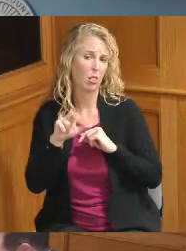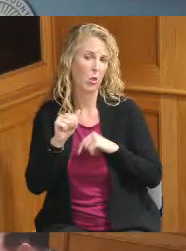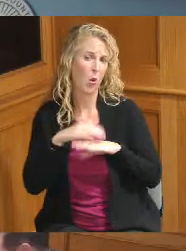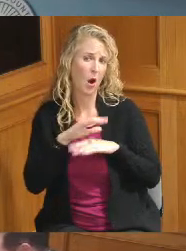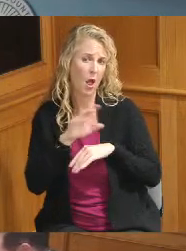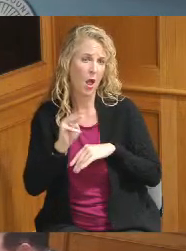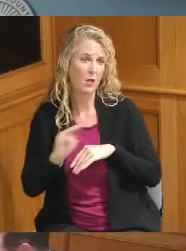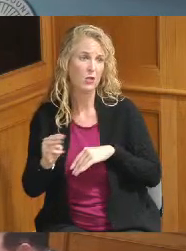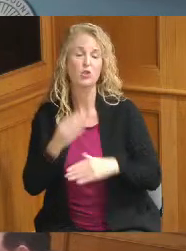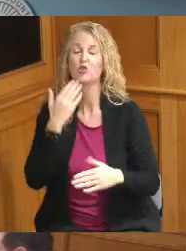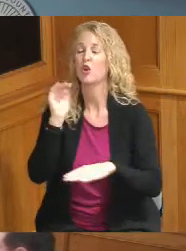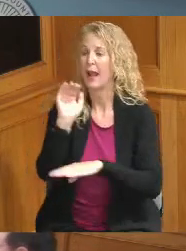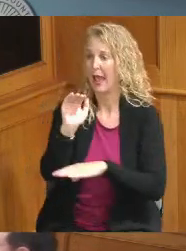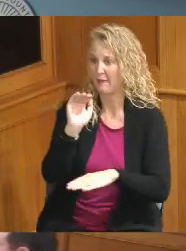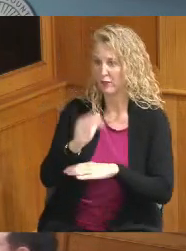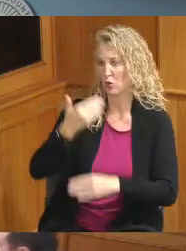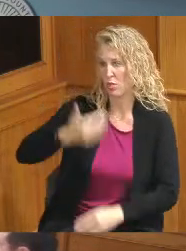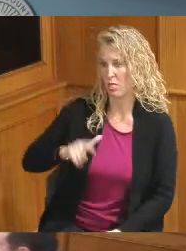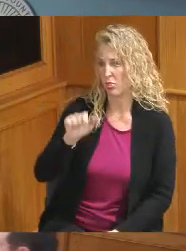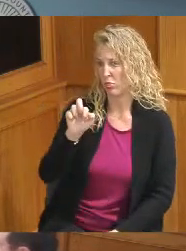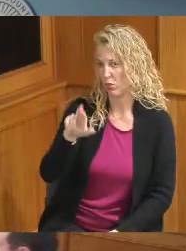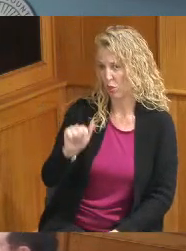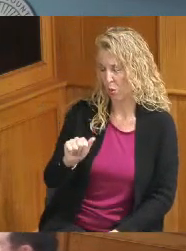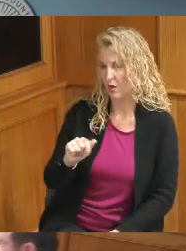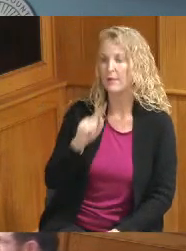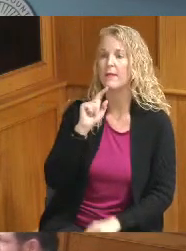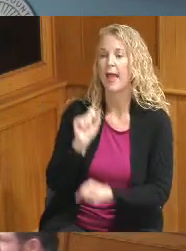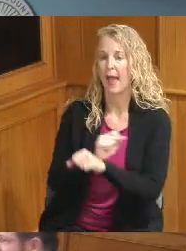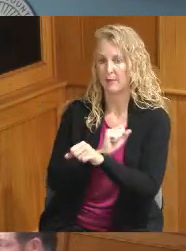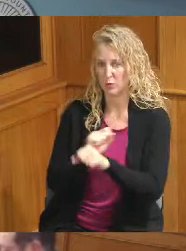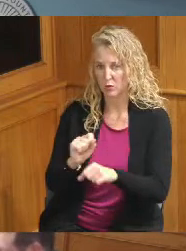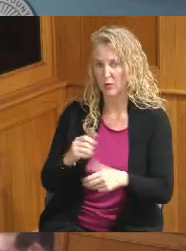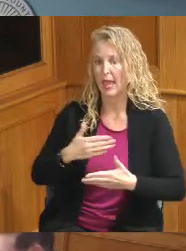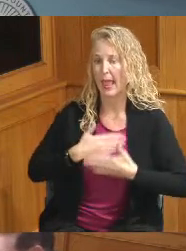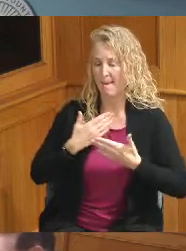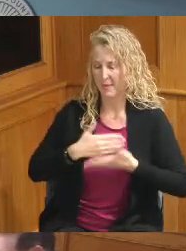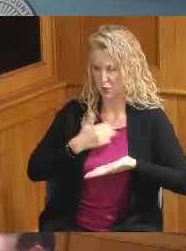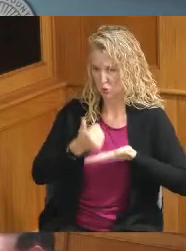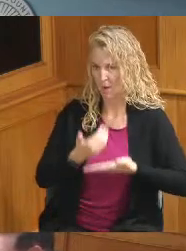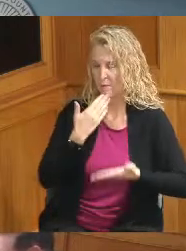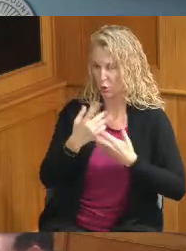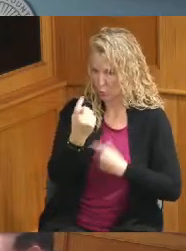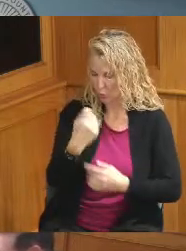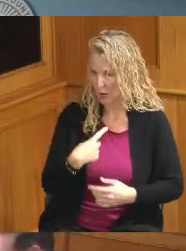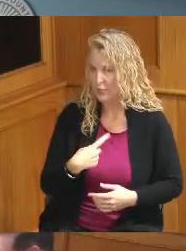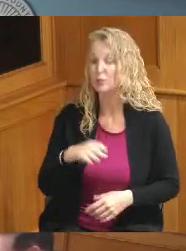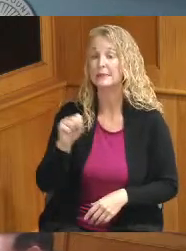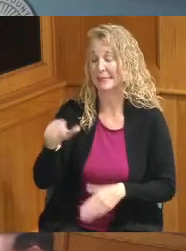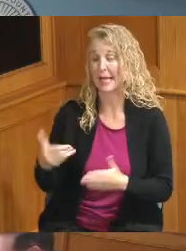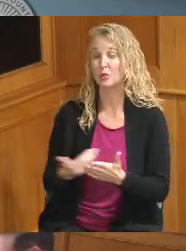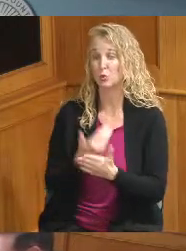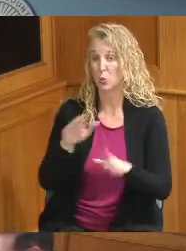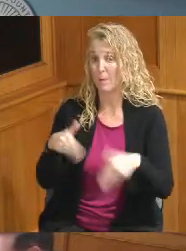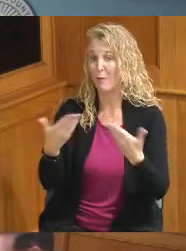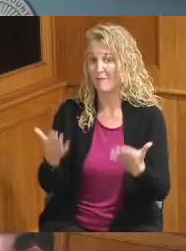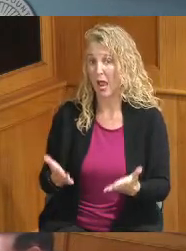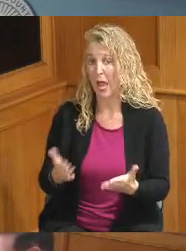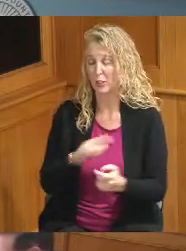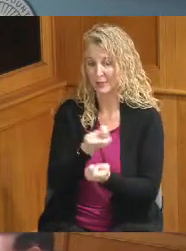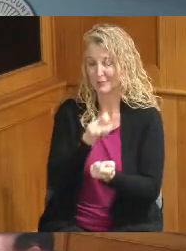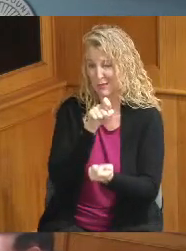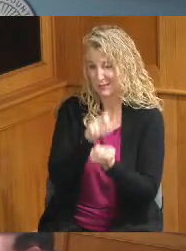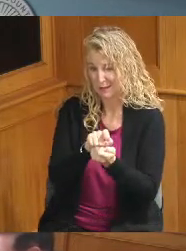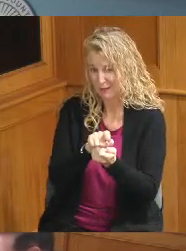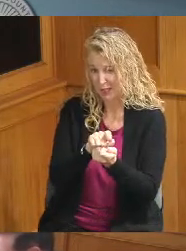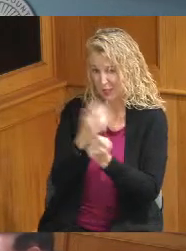Good afternoon, Commissioners. This is Laura. Absolutely. A good question. They are a new provider, and it's okay. Specifically